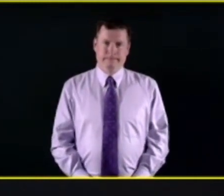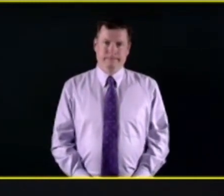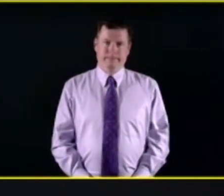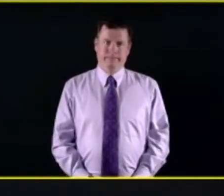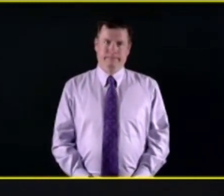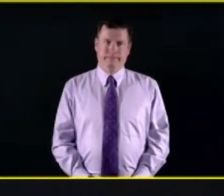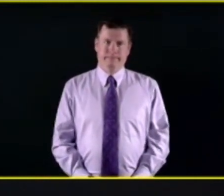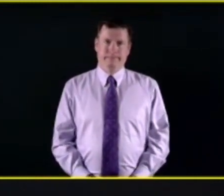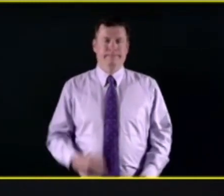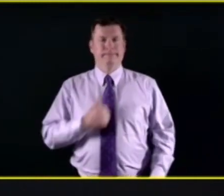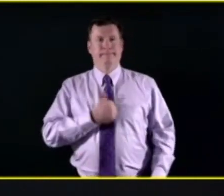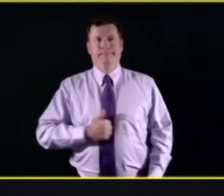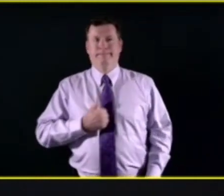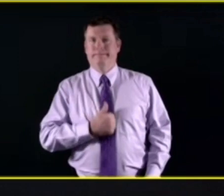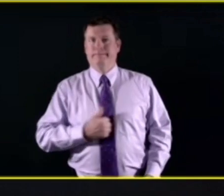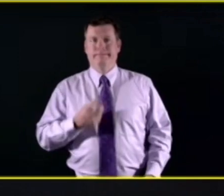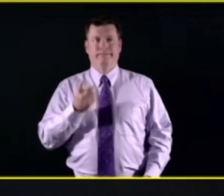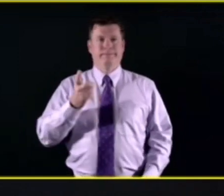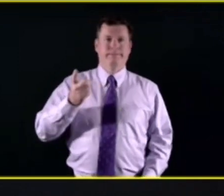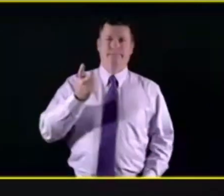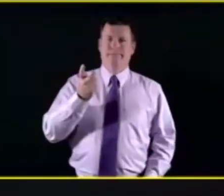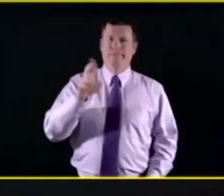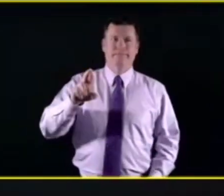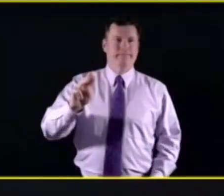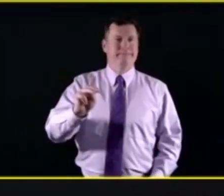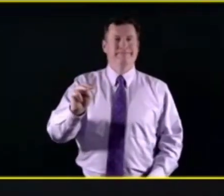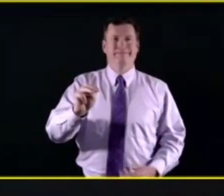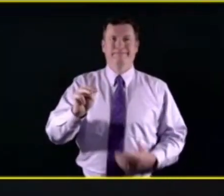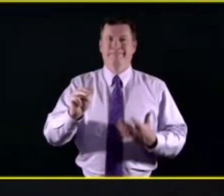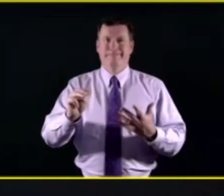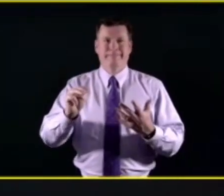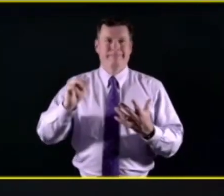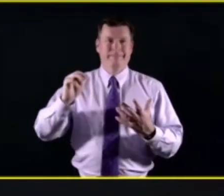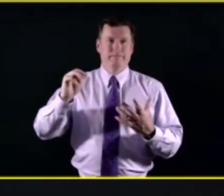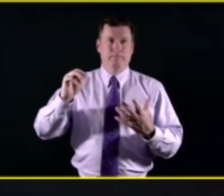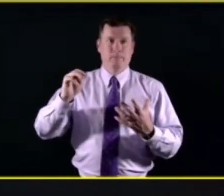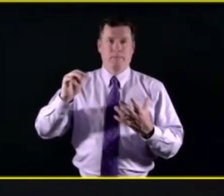Berkeley. If Corey, do you think we might get this fixed or?